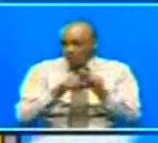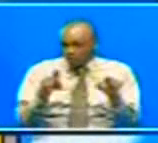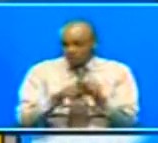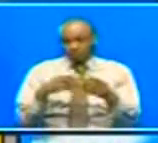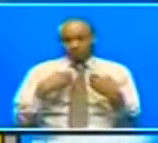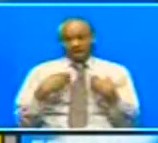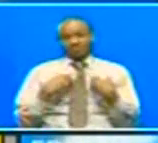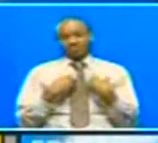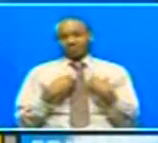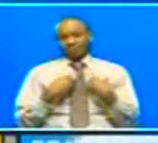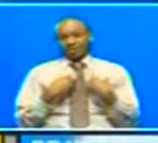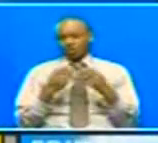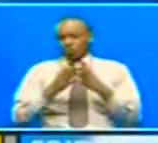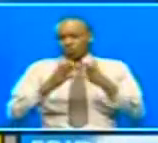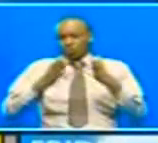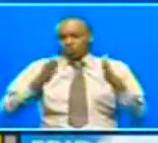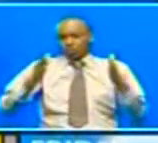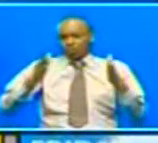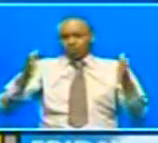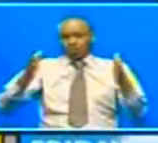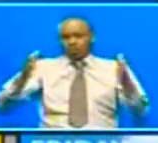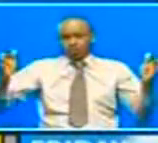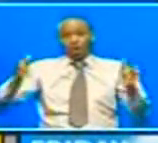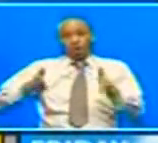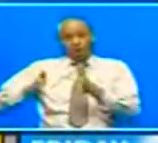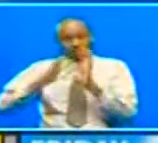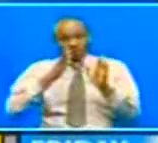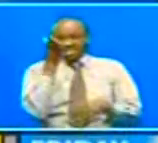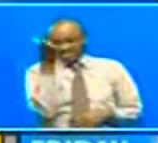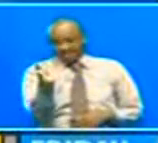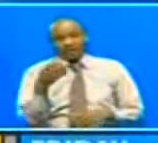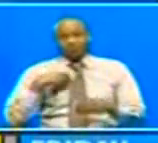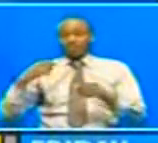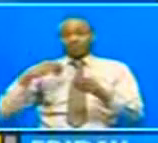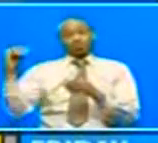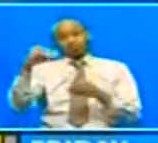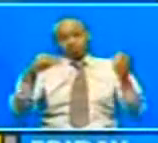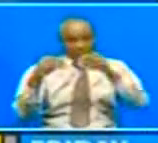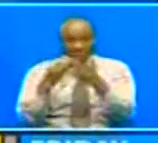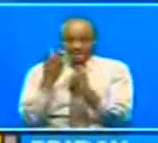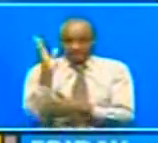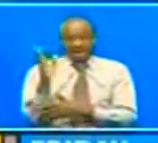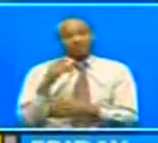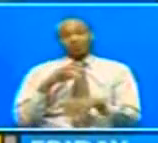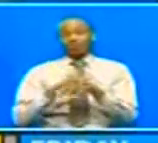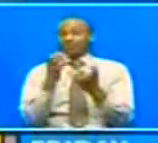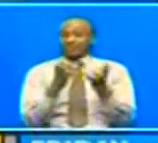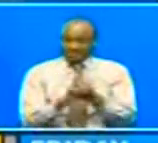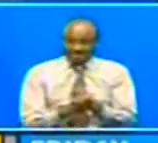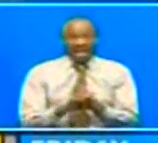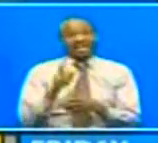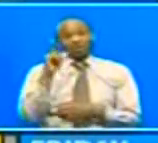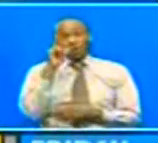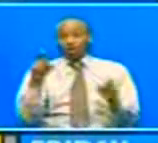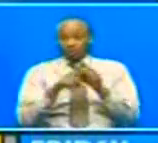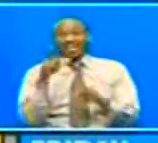importantly to broaden the opportunities and spectrums for investors operating out of London to